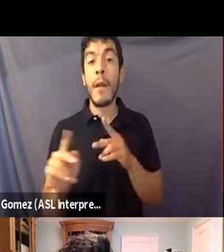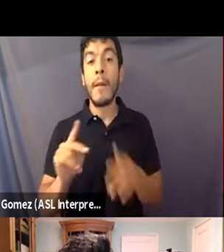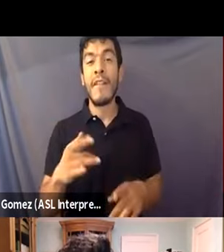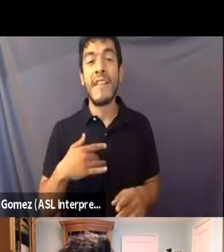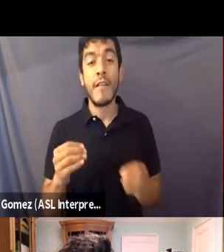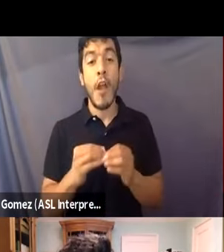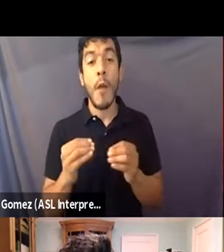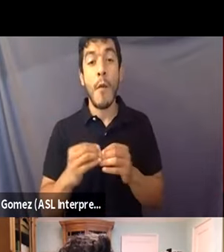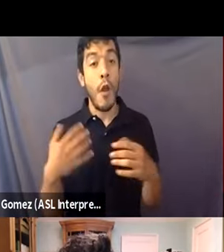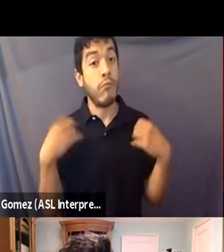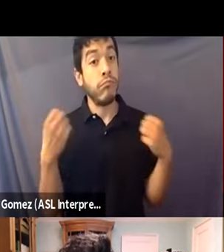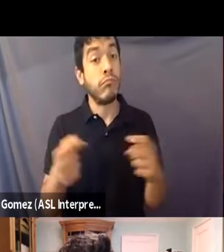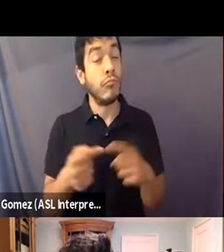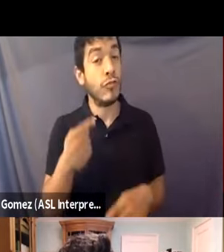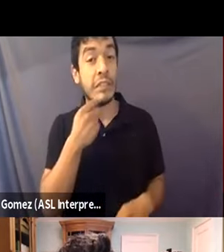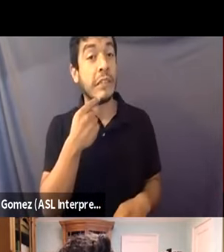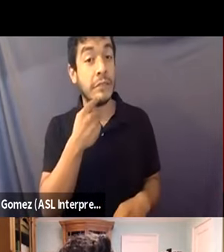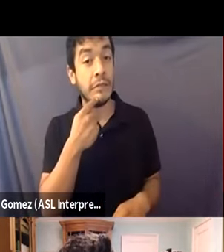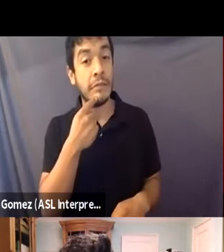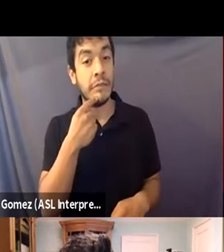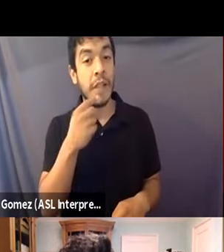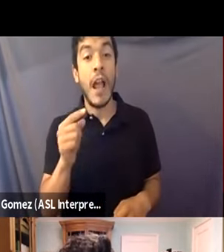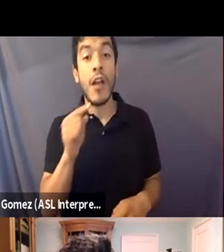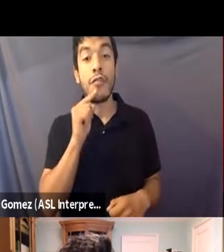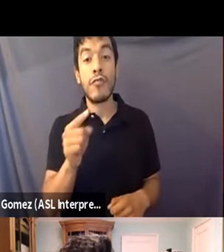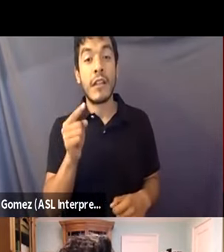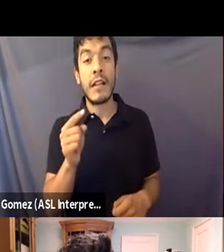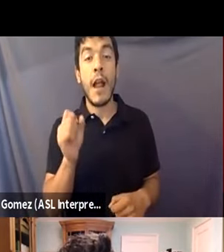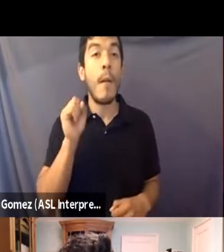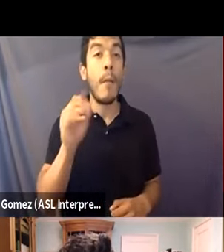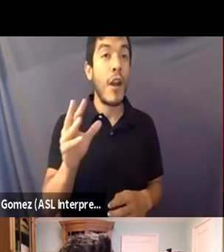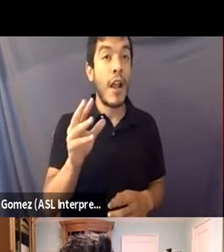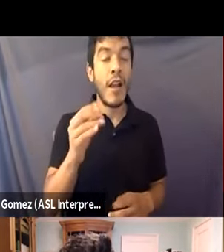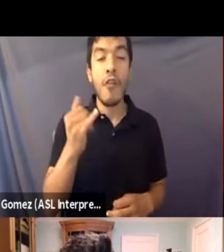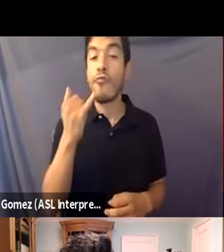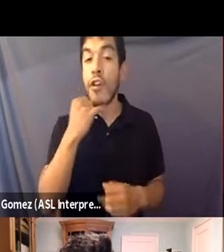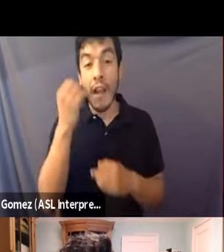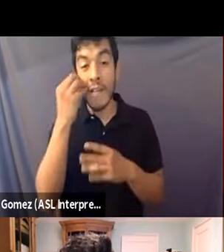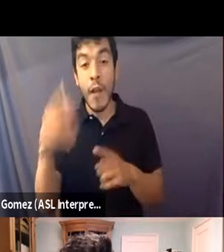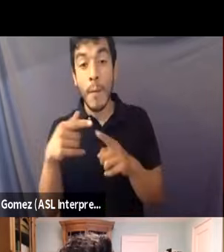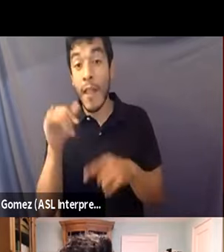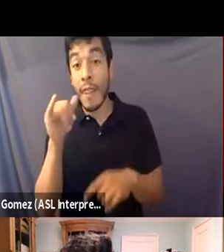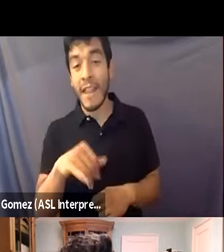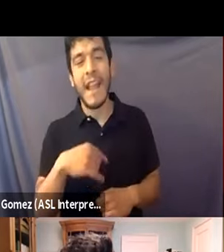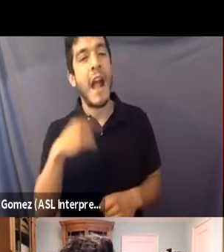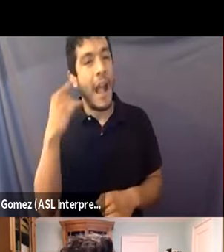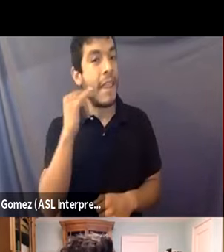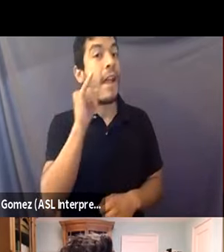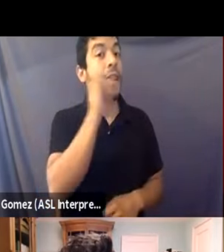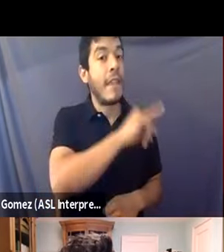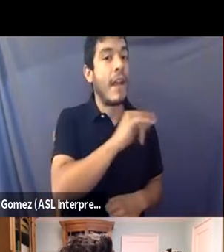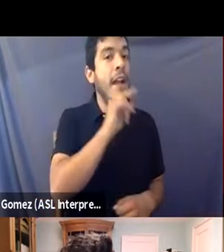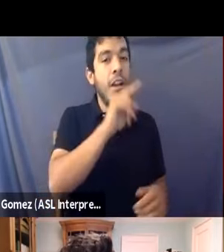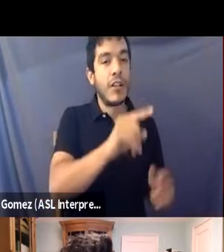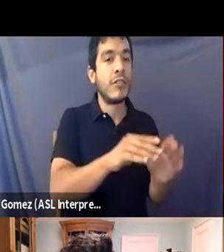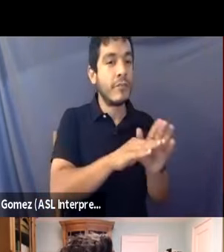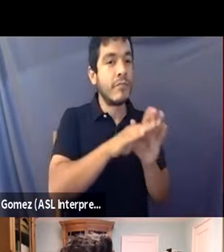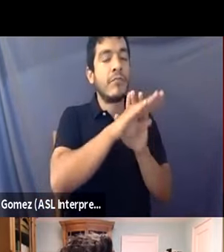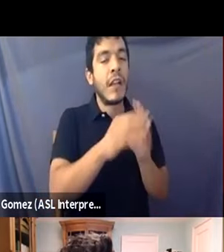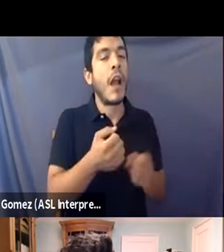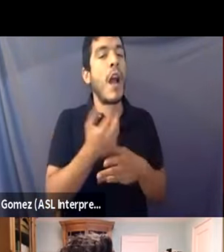to say and to really put out misinformation about things, I think that has actually caused more